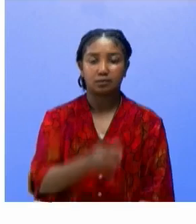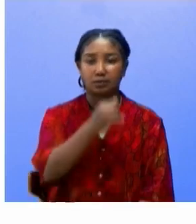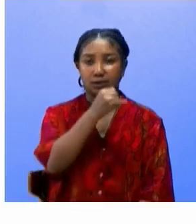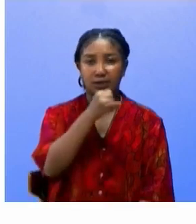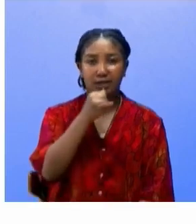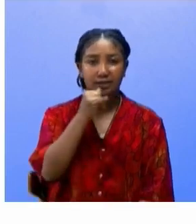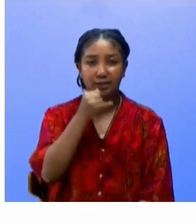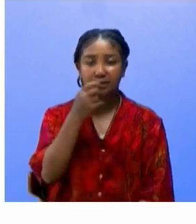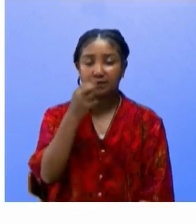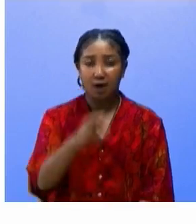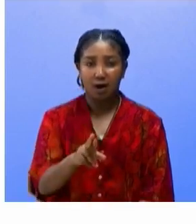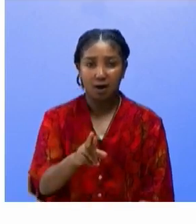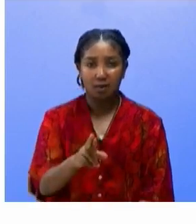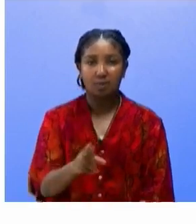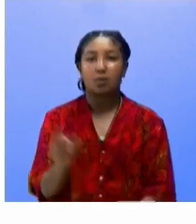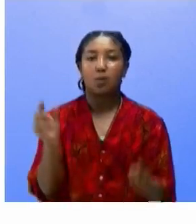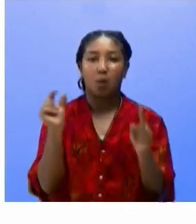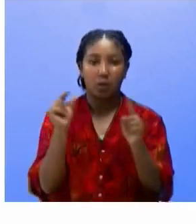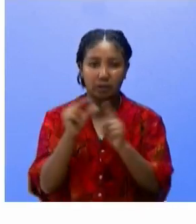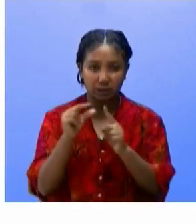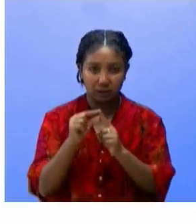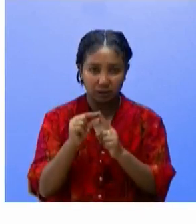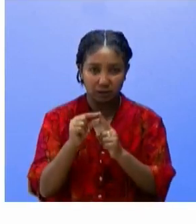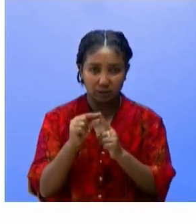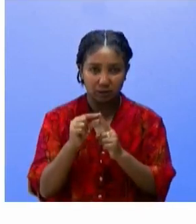Adjectives are what? Words.